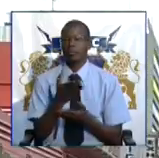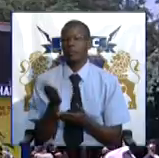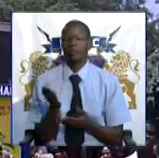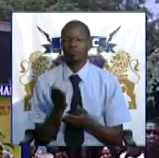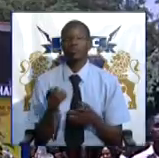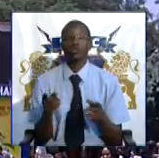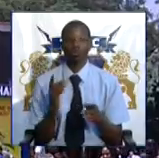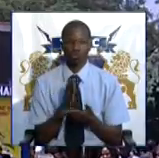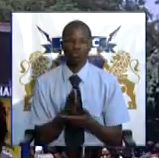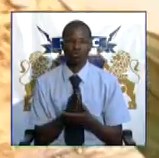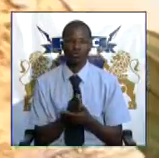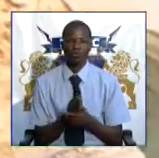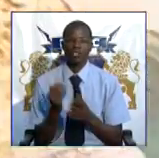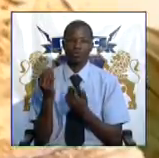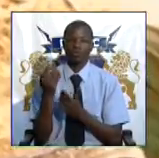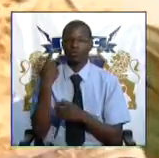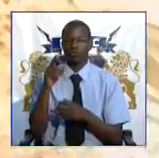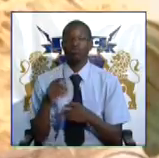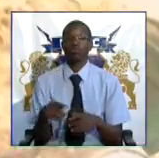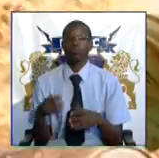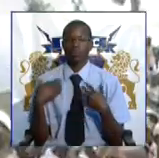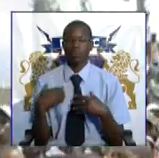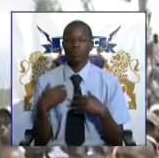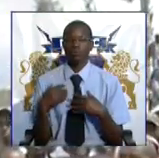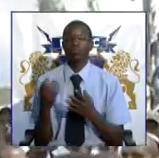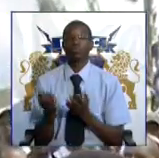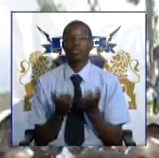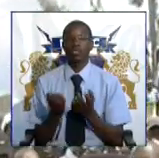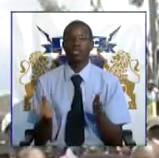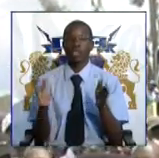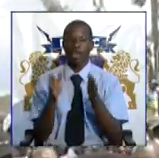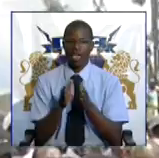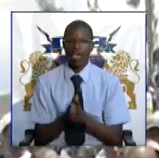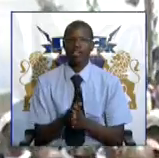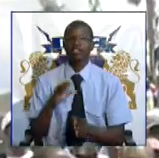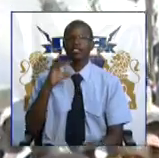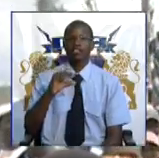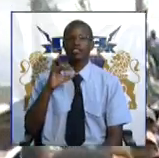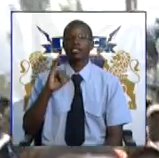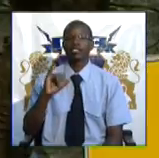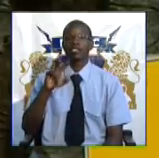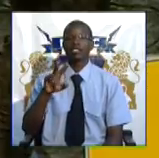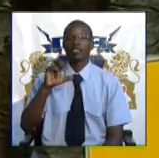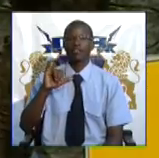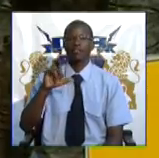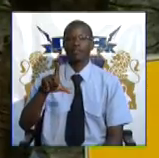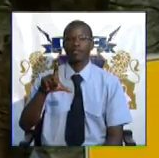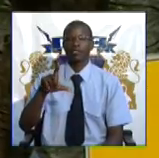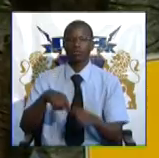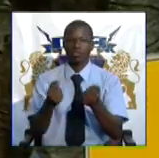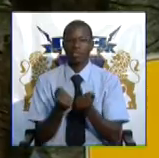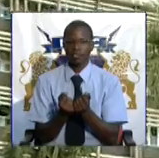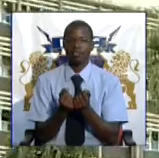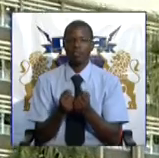expectations of citizens, businesses, and the civil society drive governments to ensure that appropriate standards